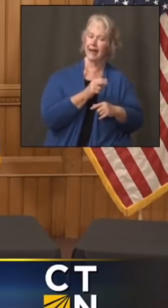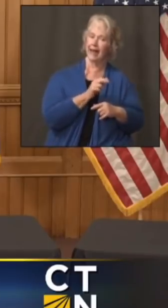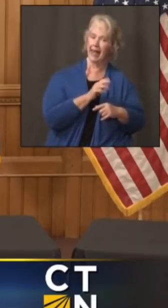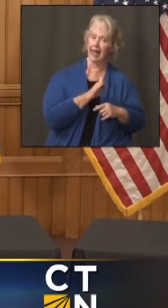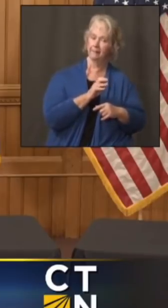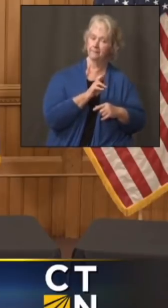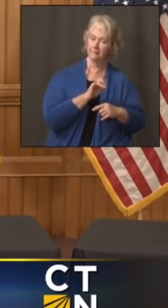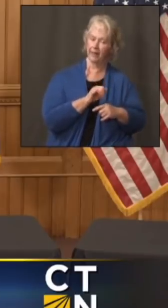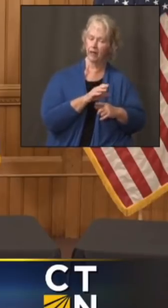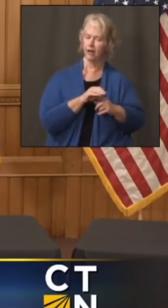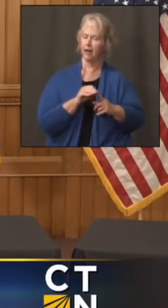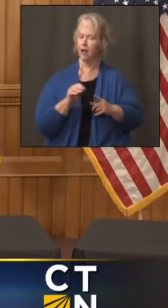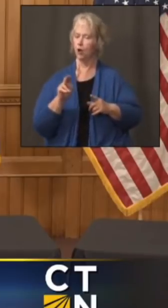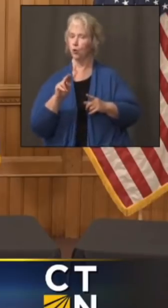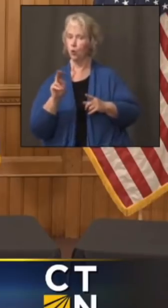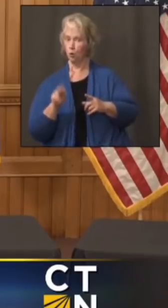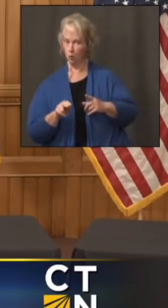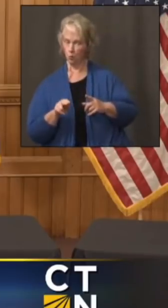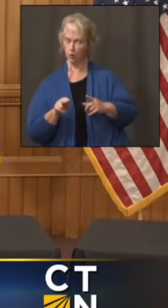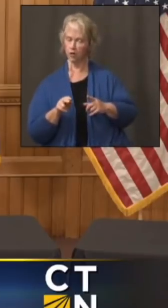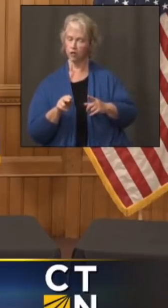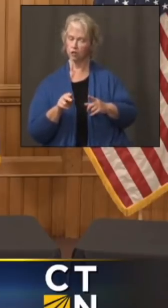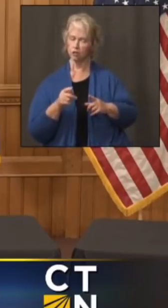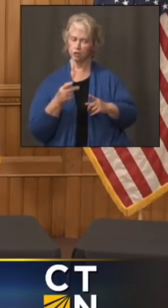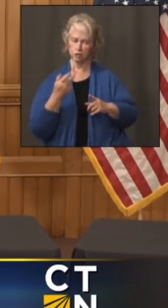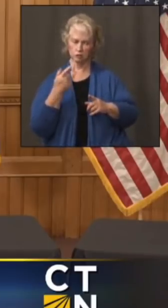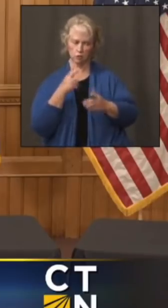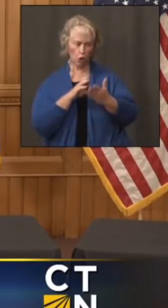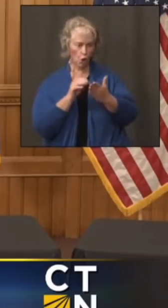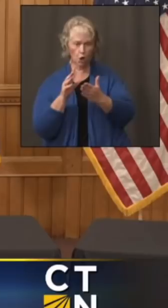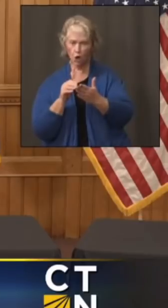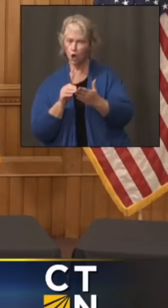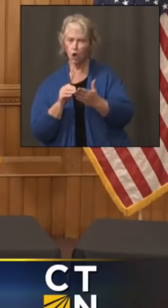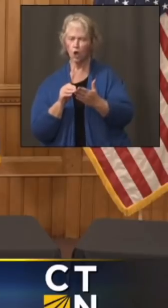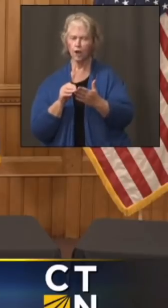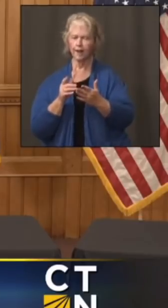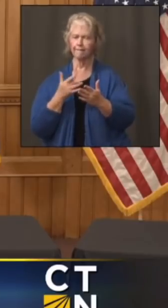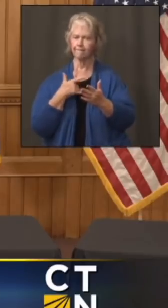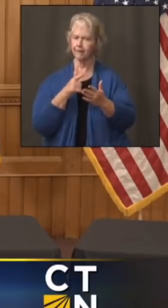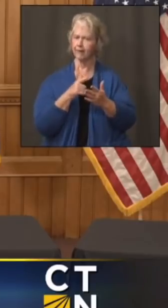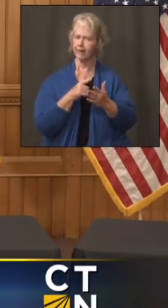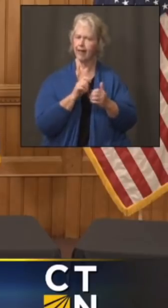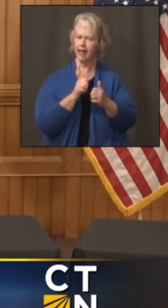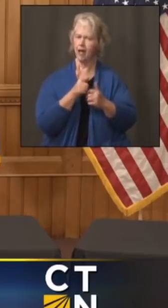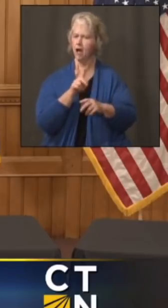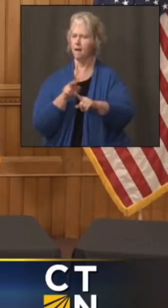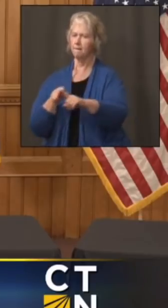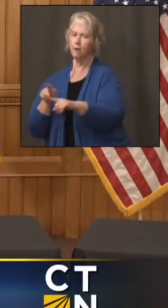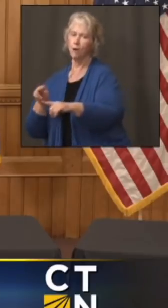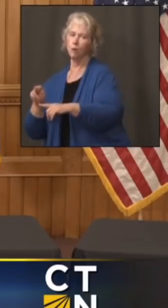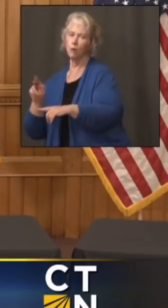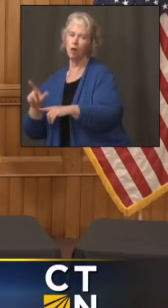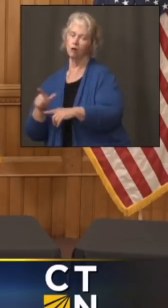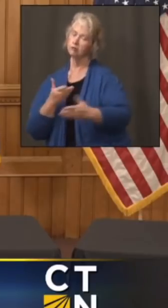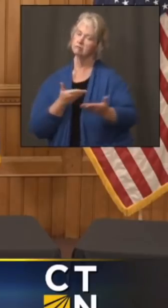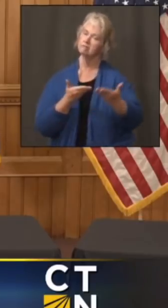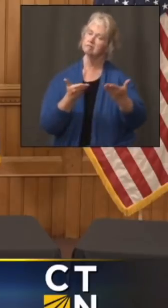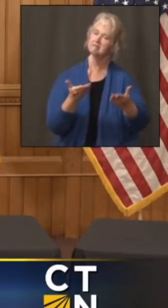and apply it now to New London, and then possibly moving forward from there? Want to start with that, Deirdre?